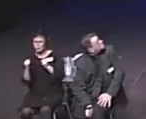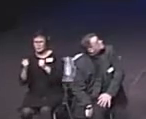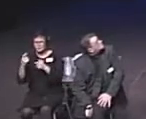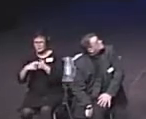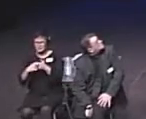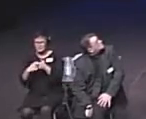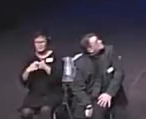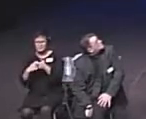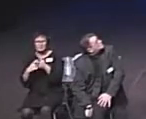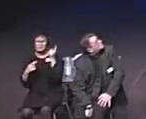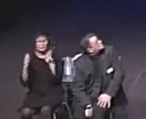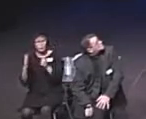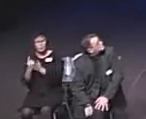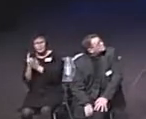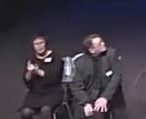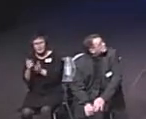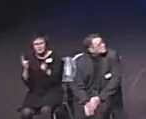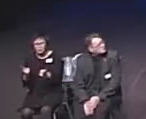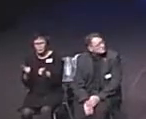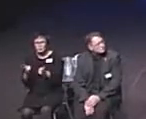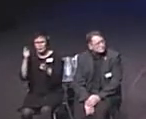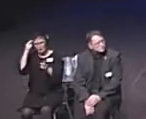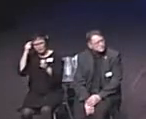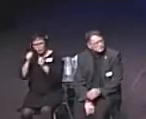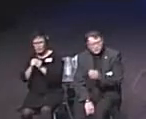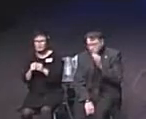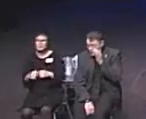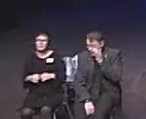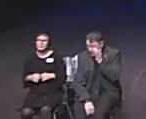which is very important for the brain to be...